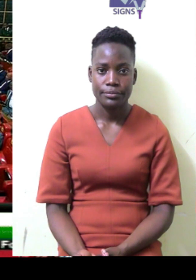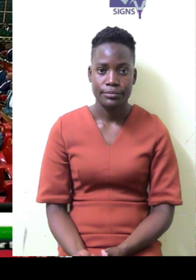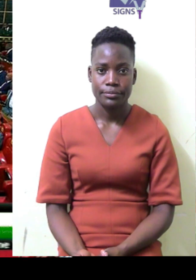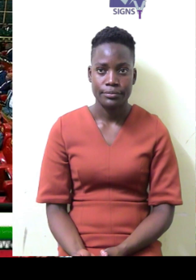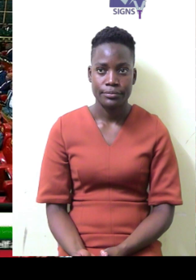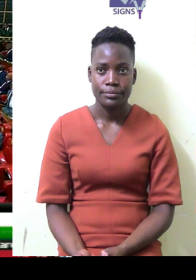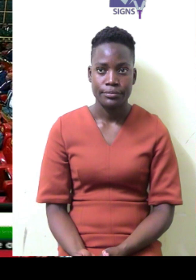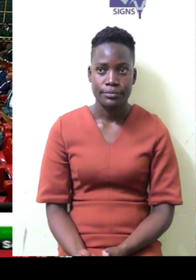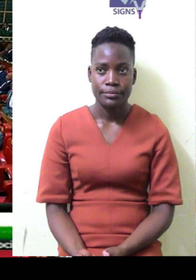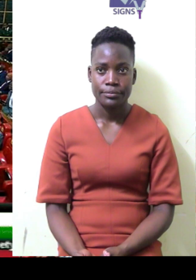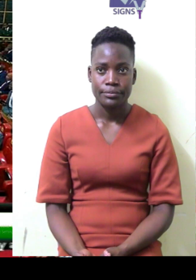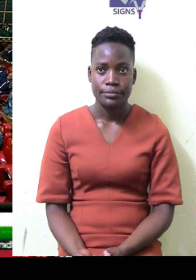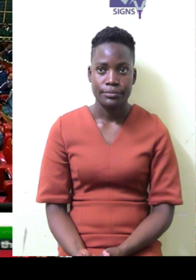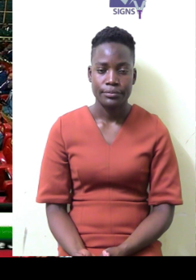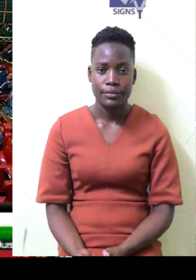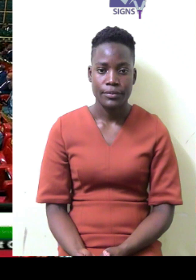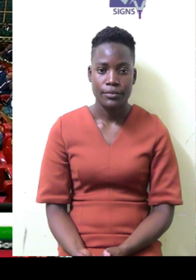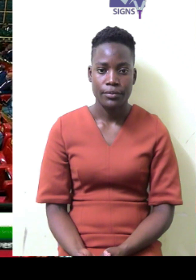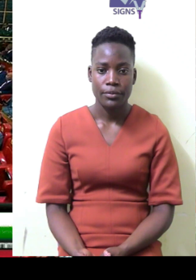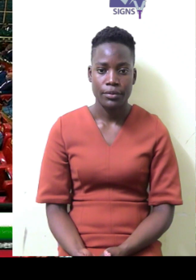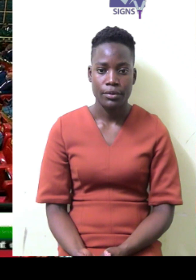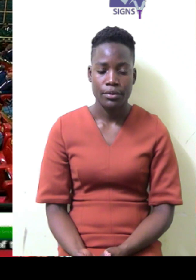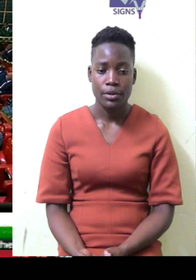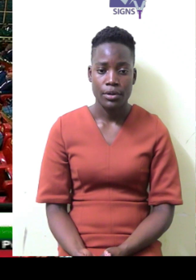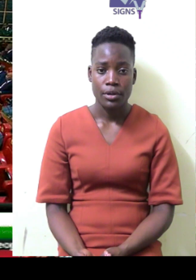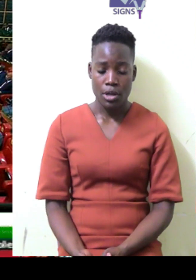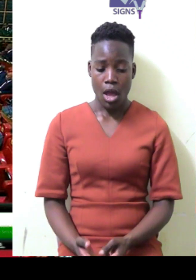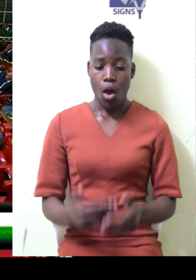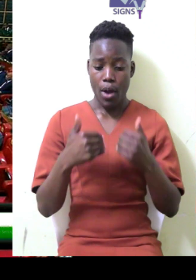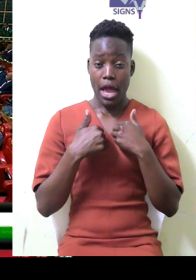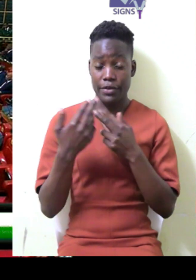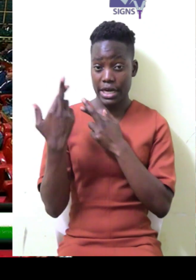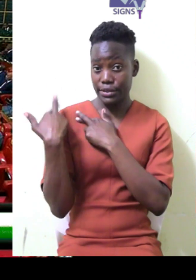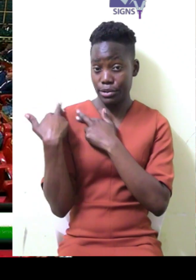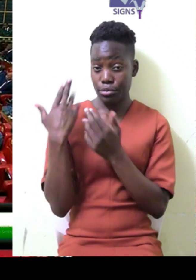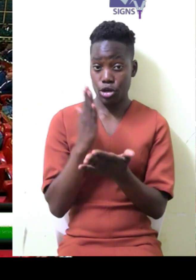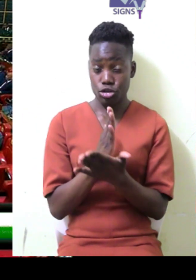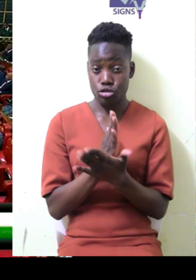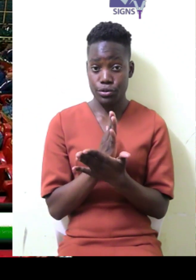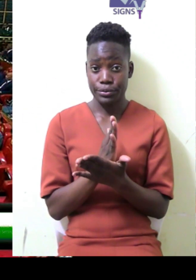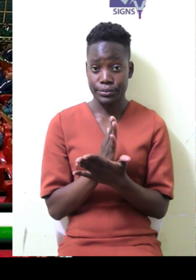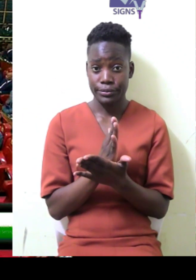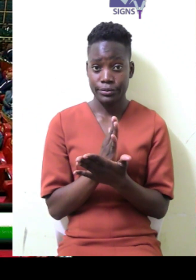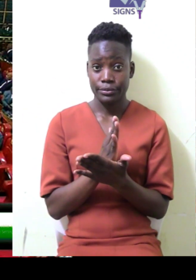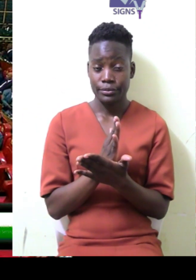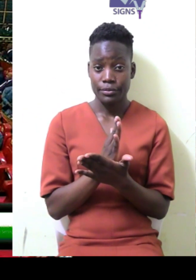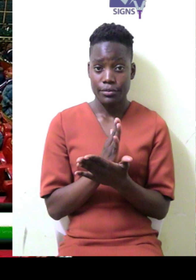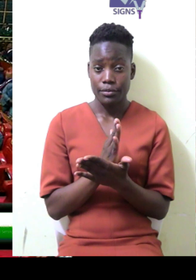Mr. Speaker, I stand on, we have a responsibility to...